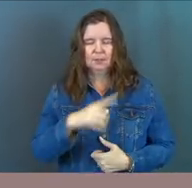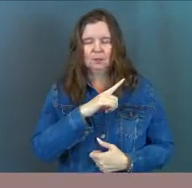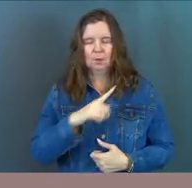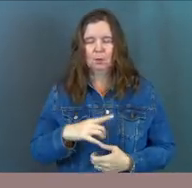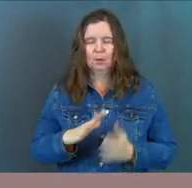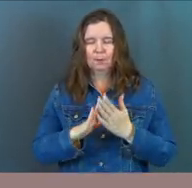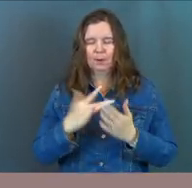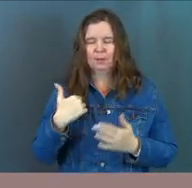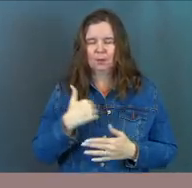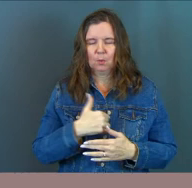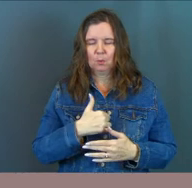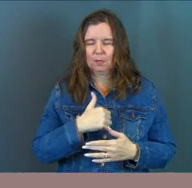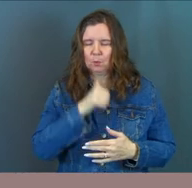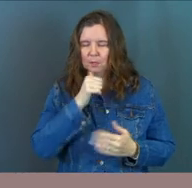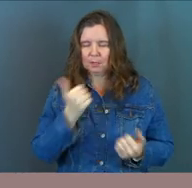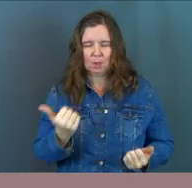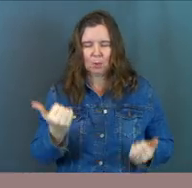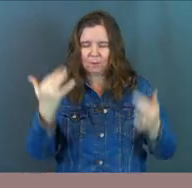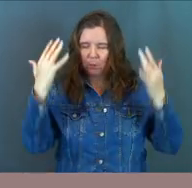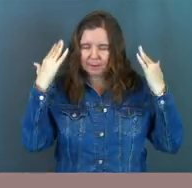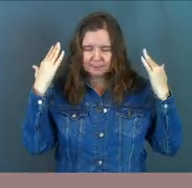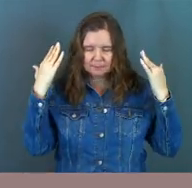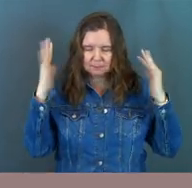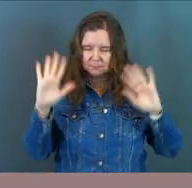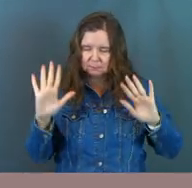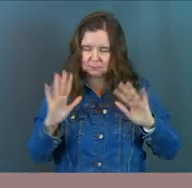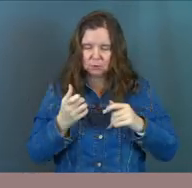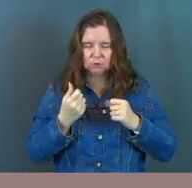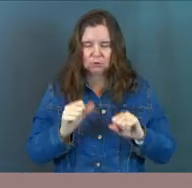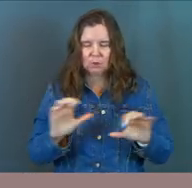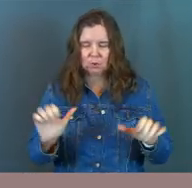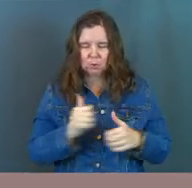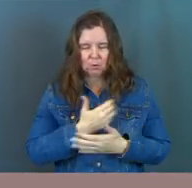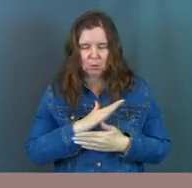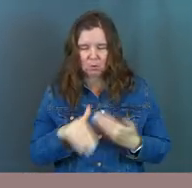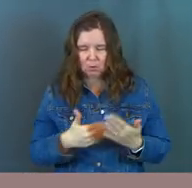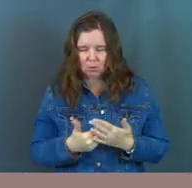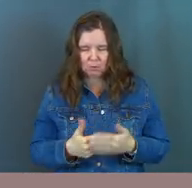Lord, I pray that we wouldn't get overwhelmed, try to do it all.